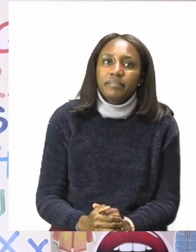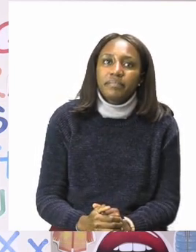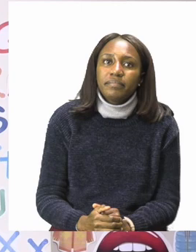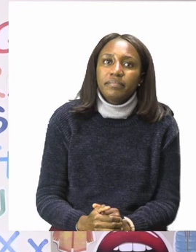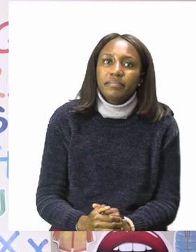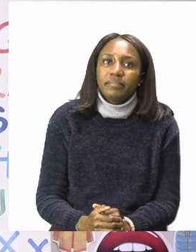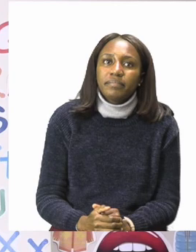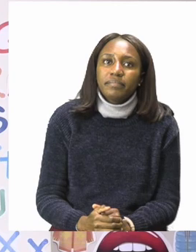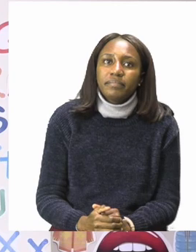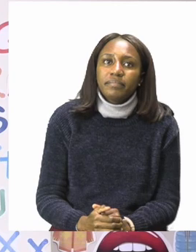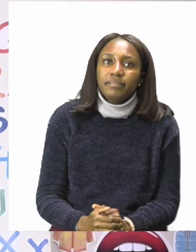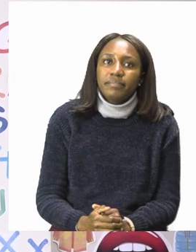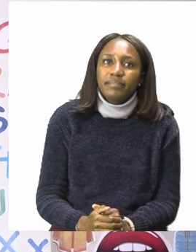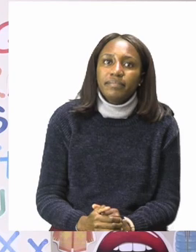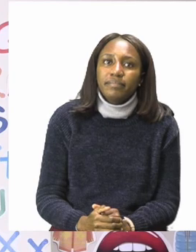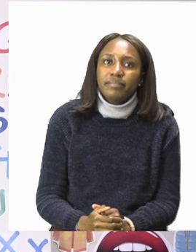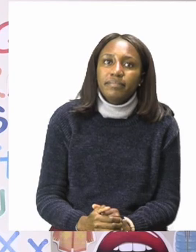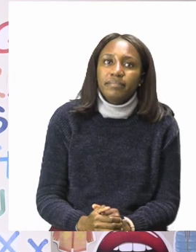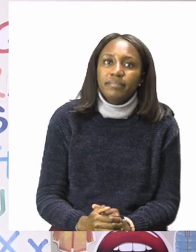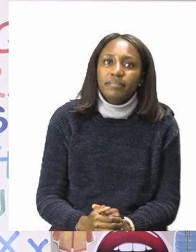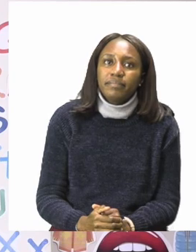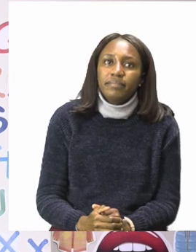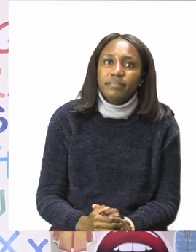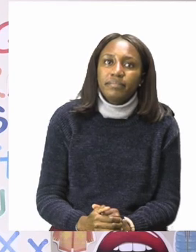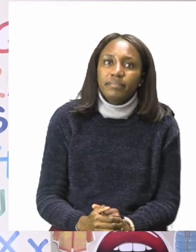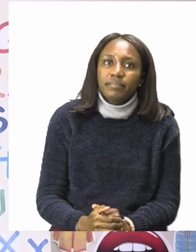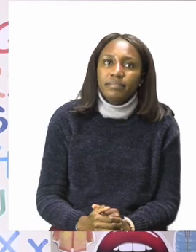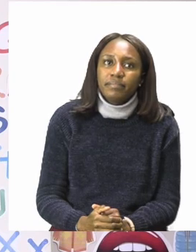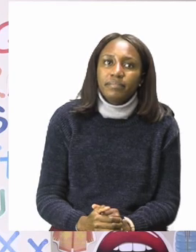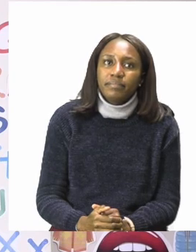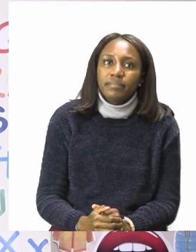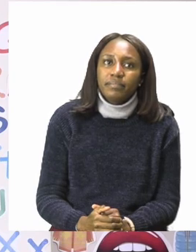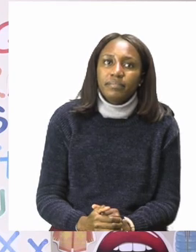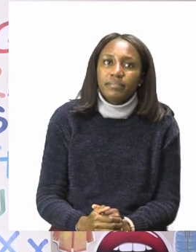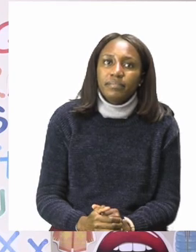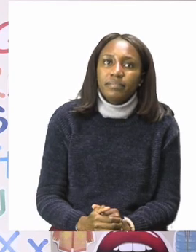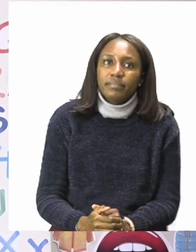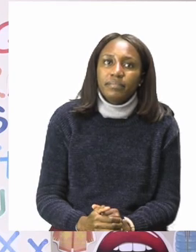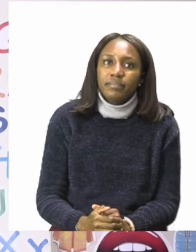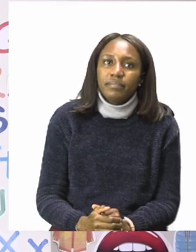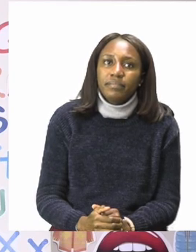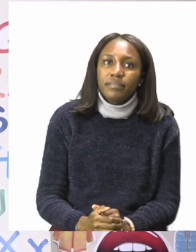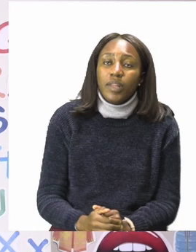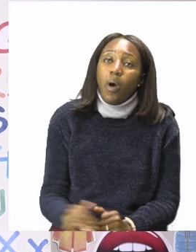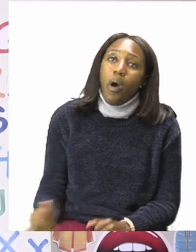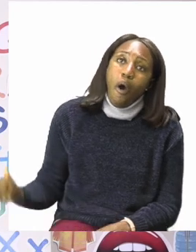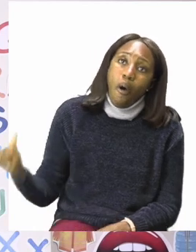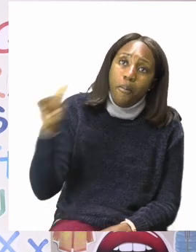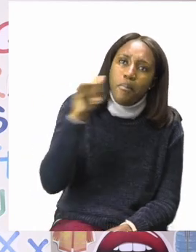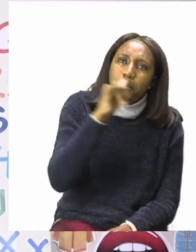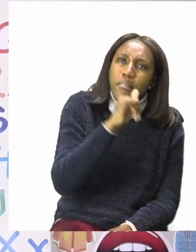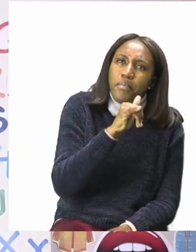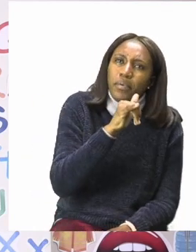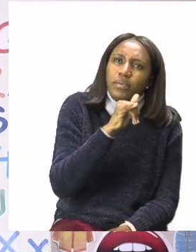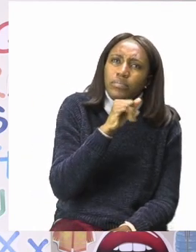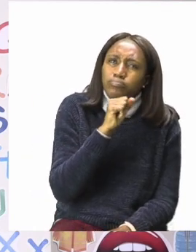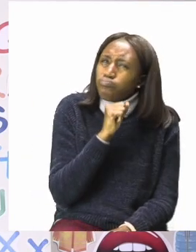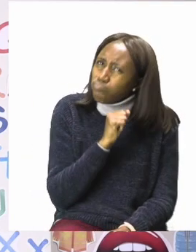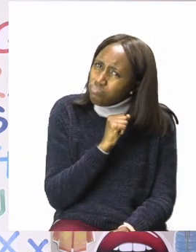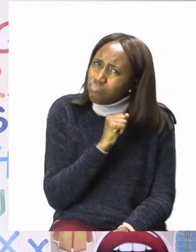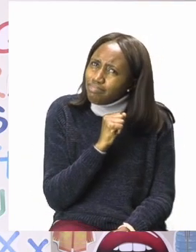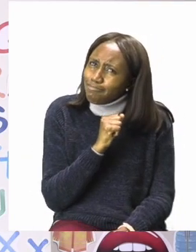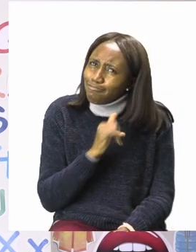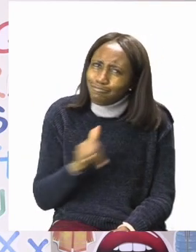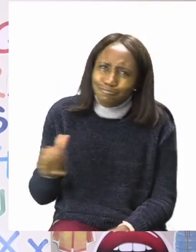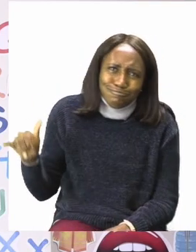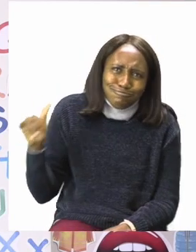Then, after that, or the last one we're going to do today is plane. Now, an aeroplane